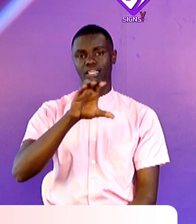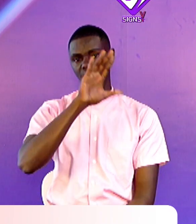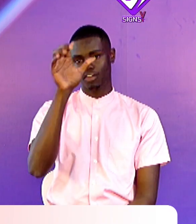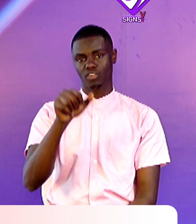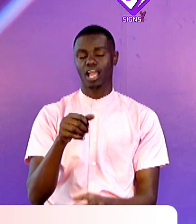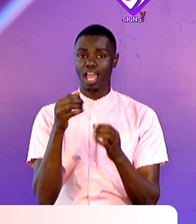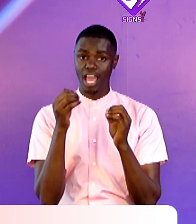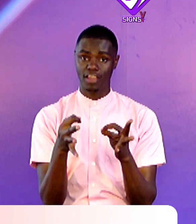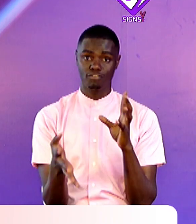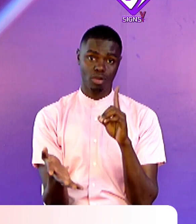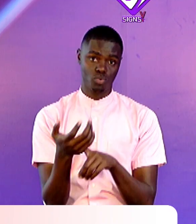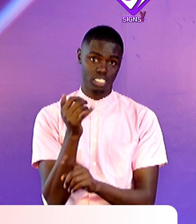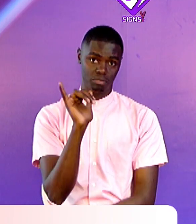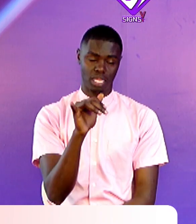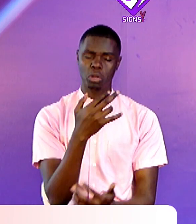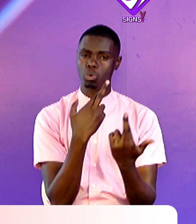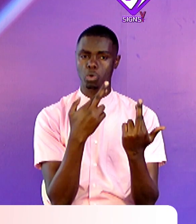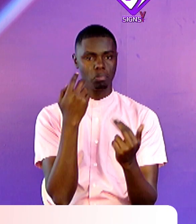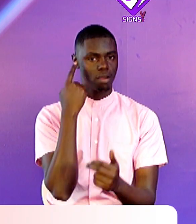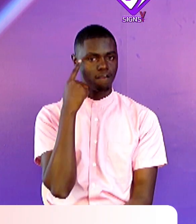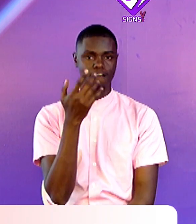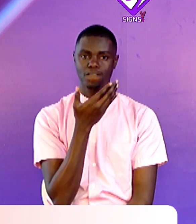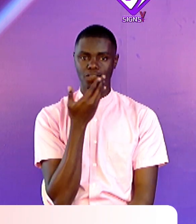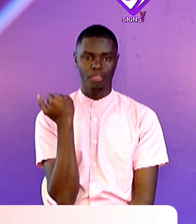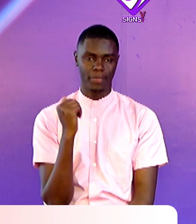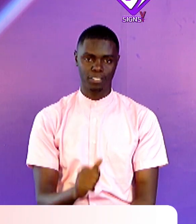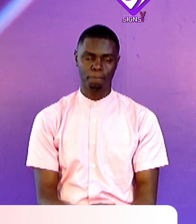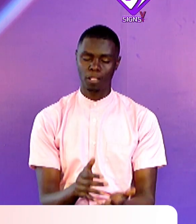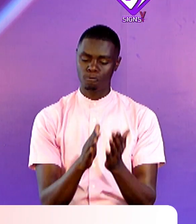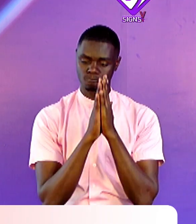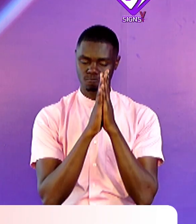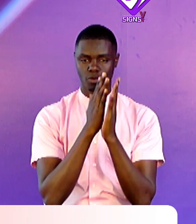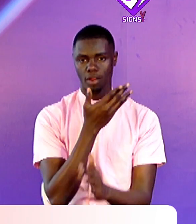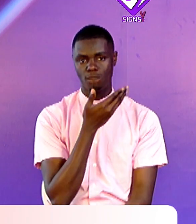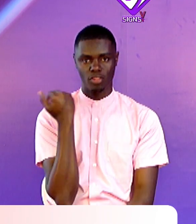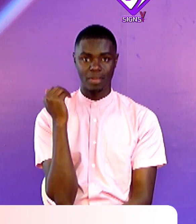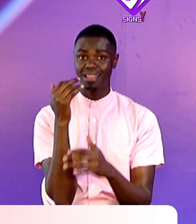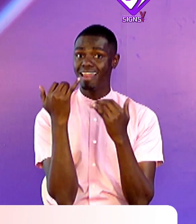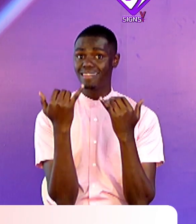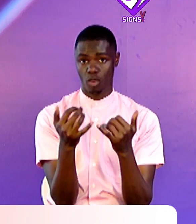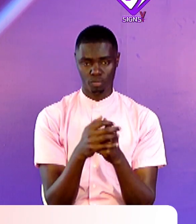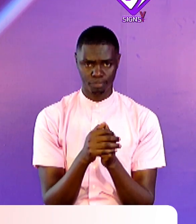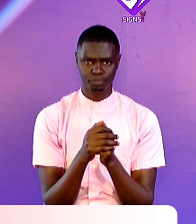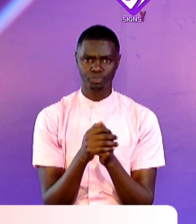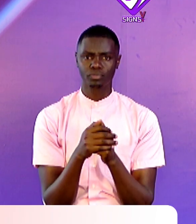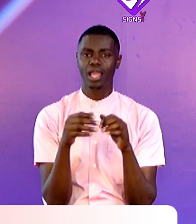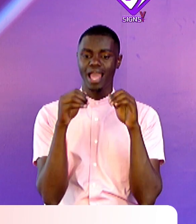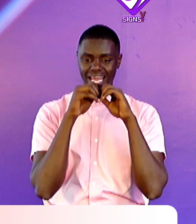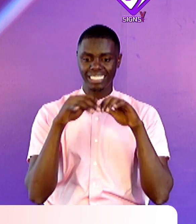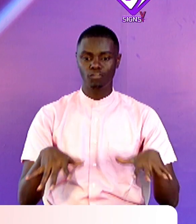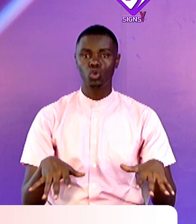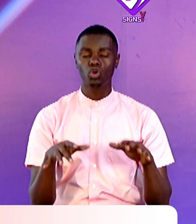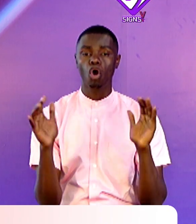it reaches there. We hope for the best. We pray for the best. Now, devolution has been